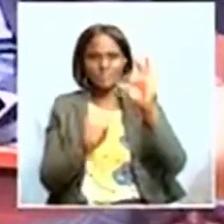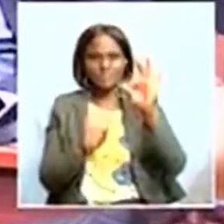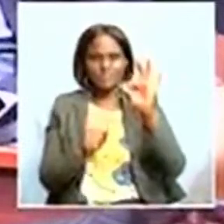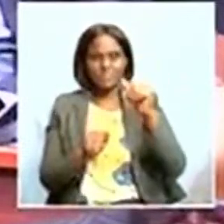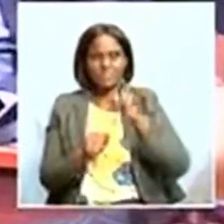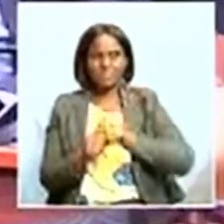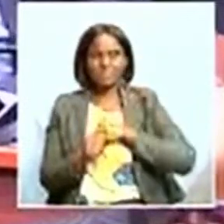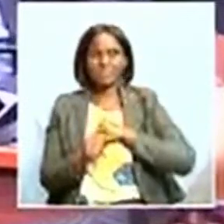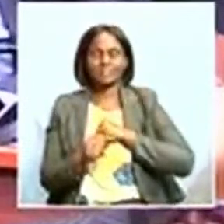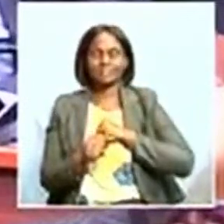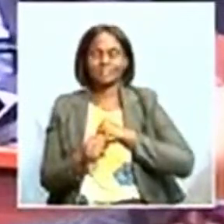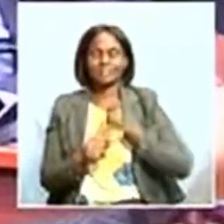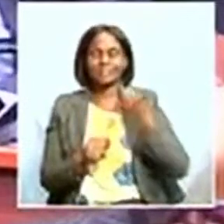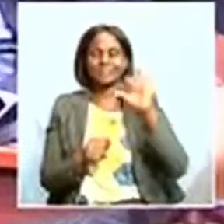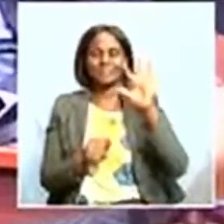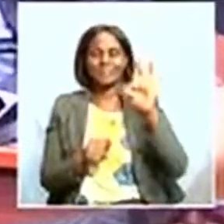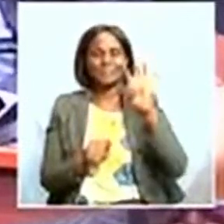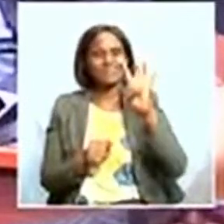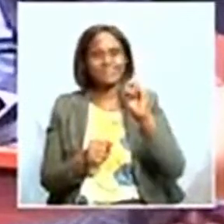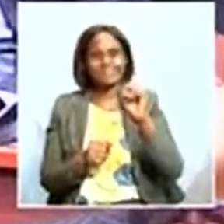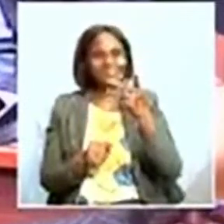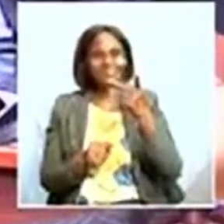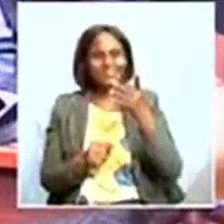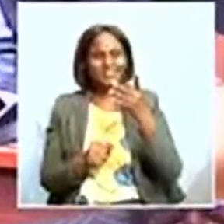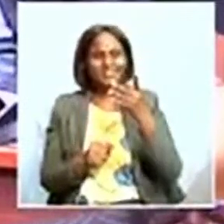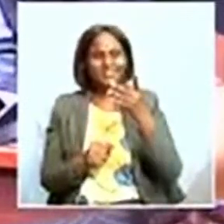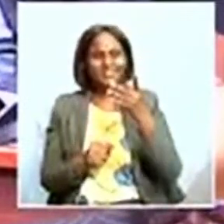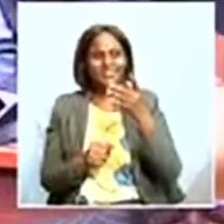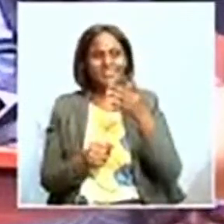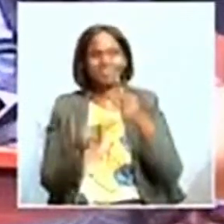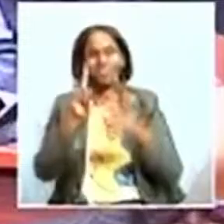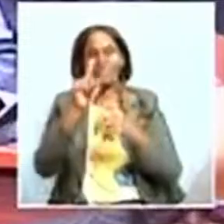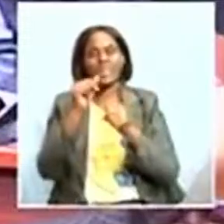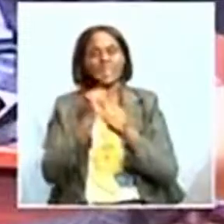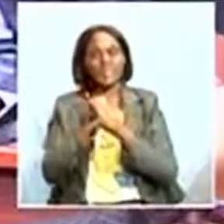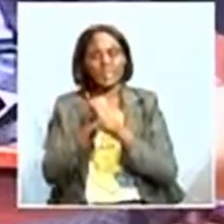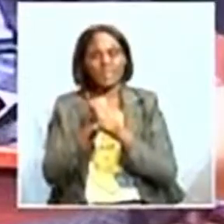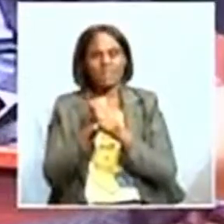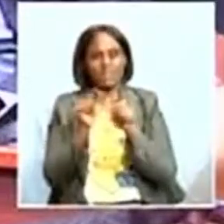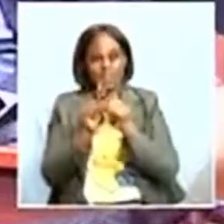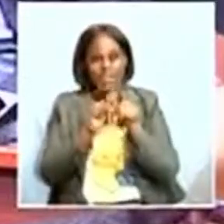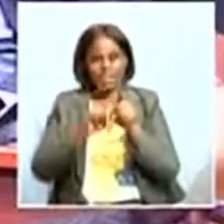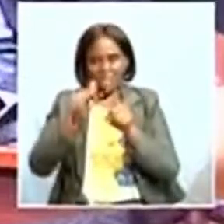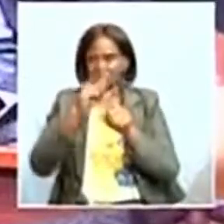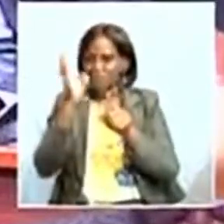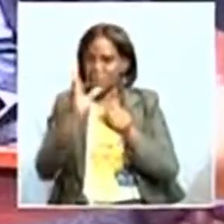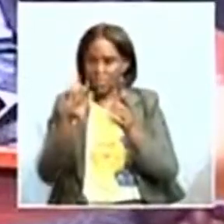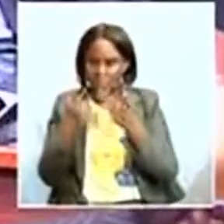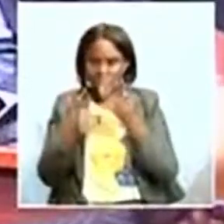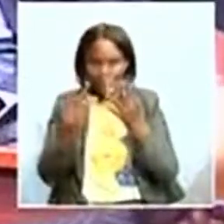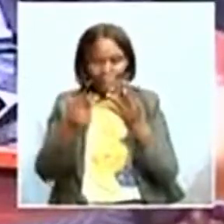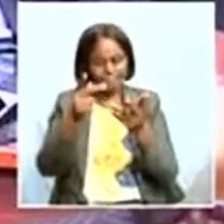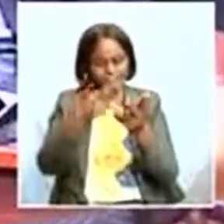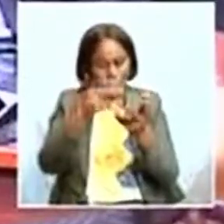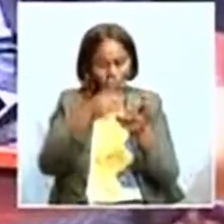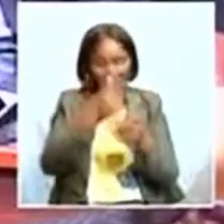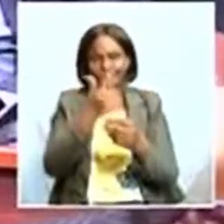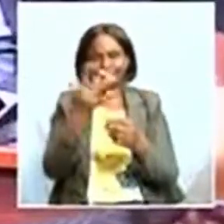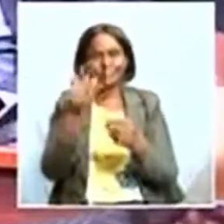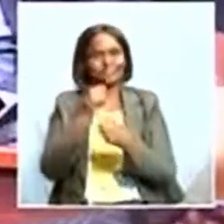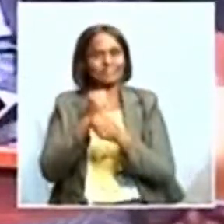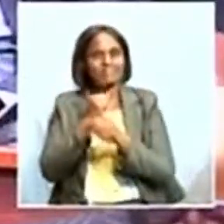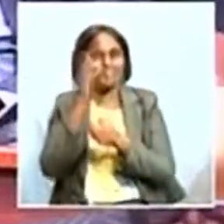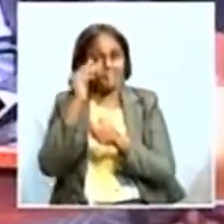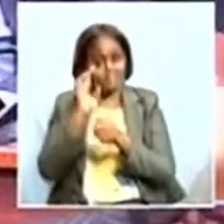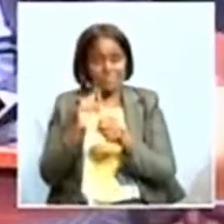1940, whatever. No, for whatever, just 1 year. And you never did any piloting, you never did anything. This